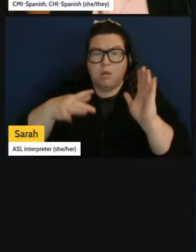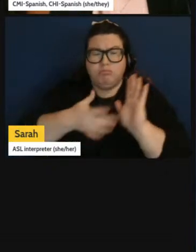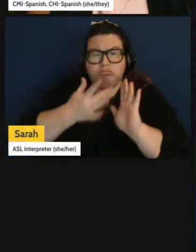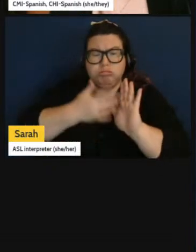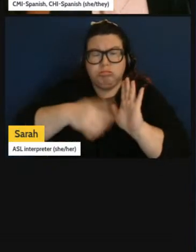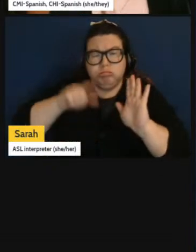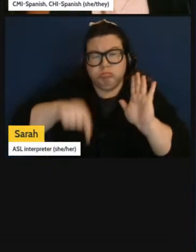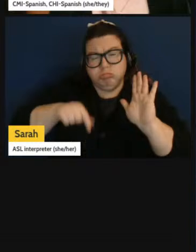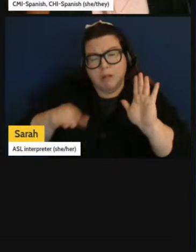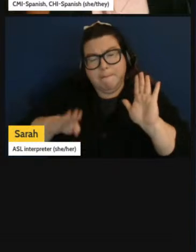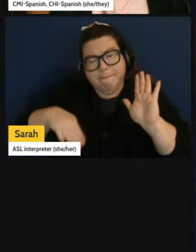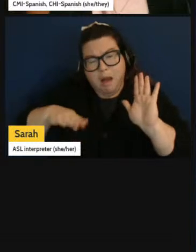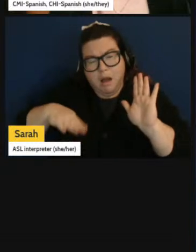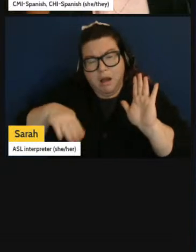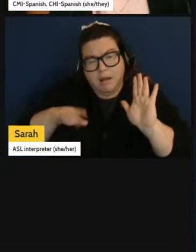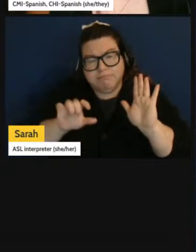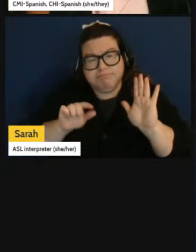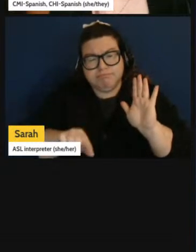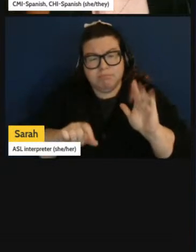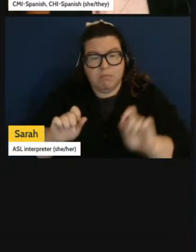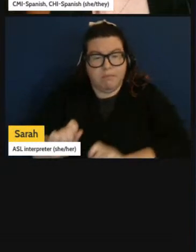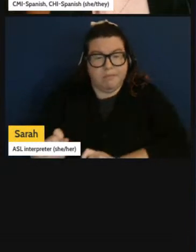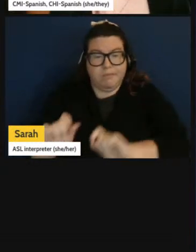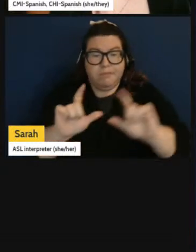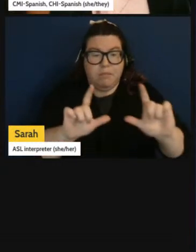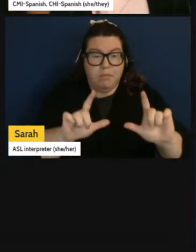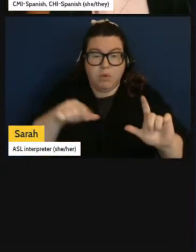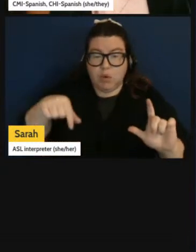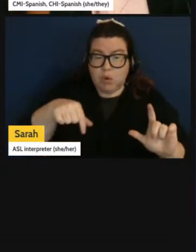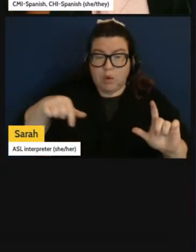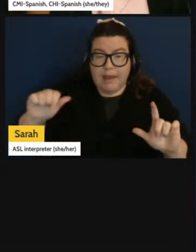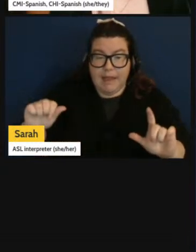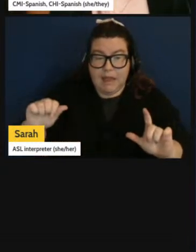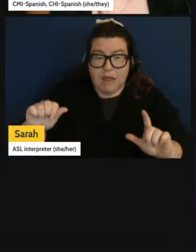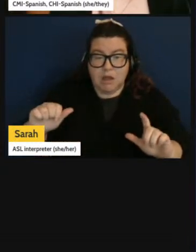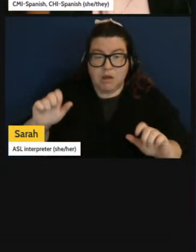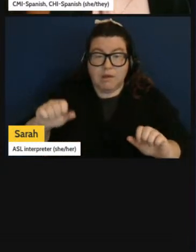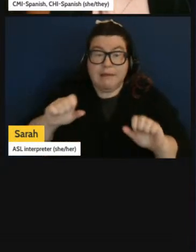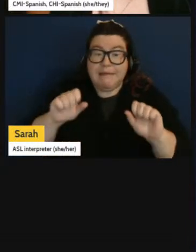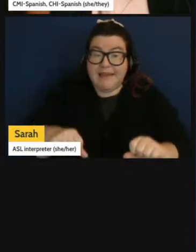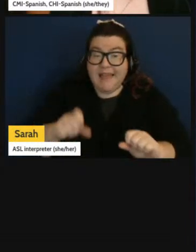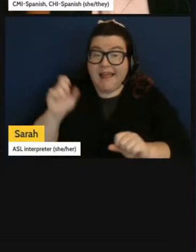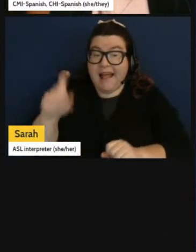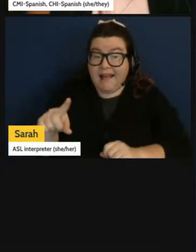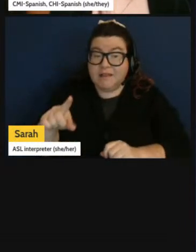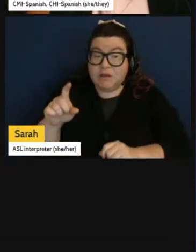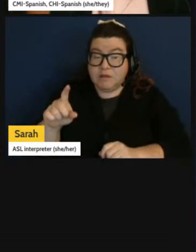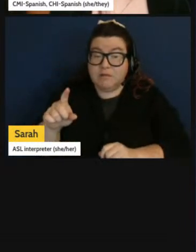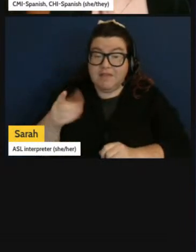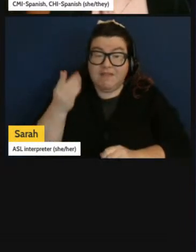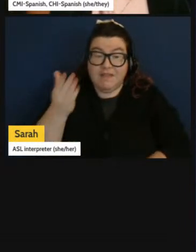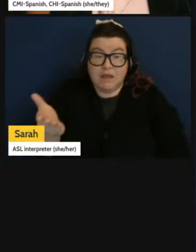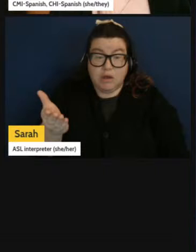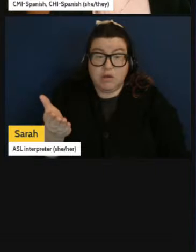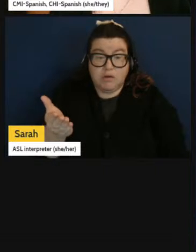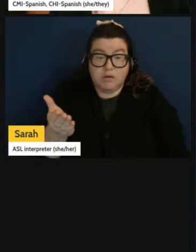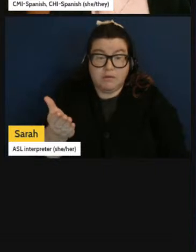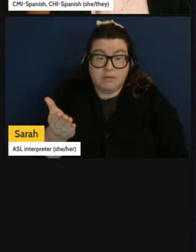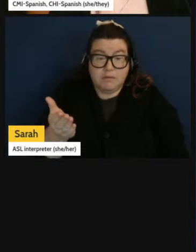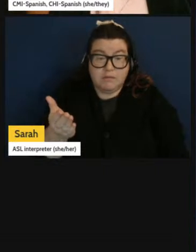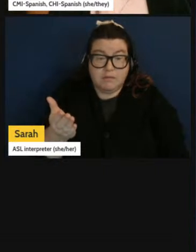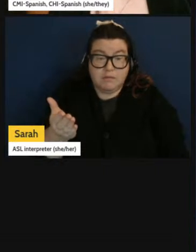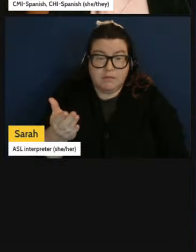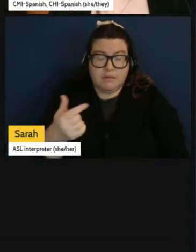the page that will say Open Q&A. And you can actually ask your questions there, okay? I